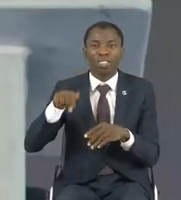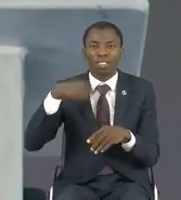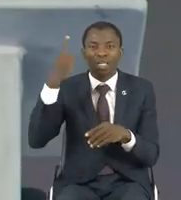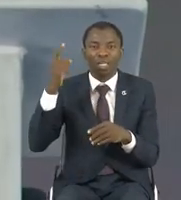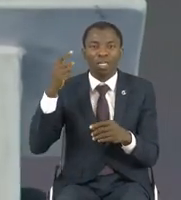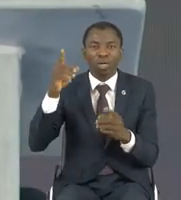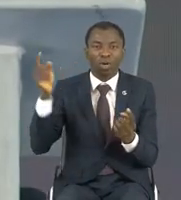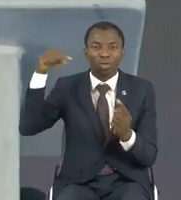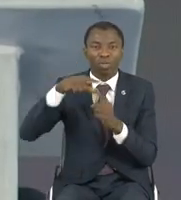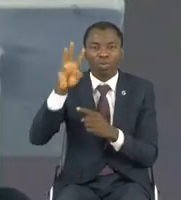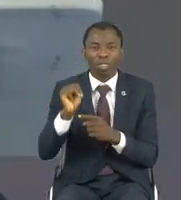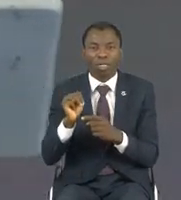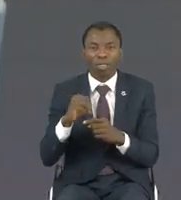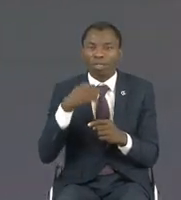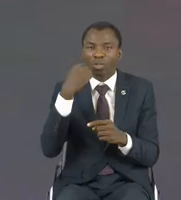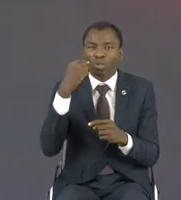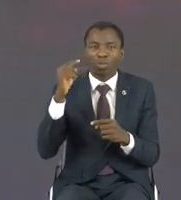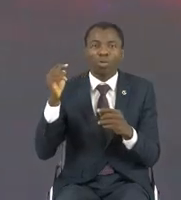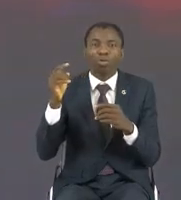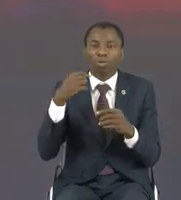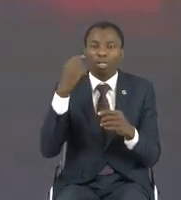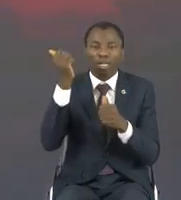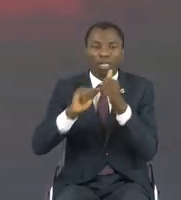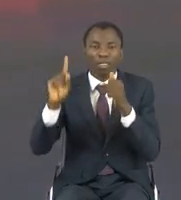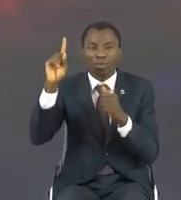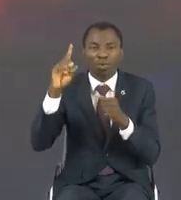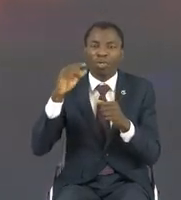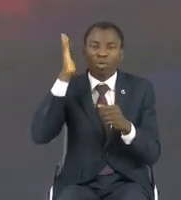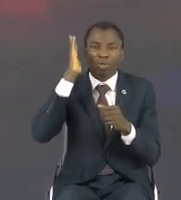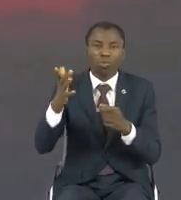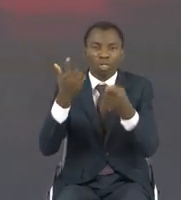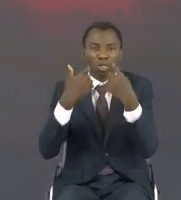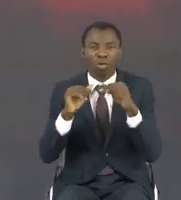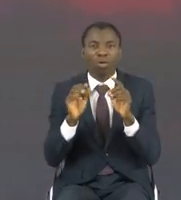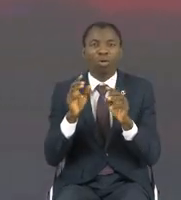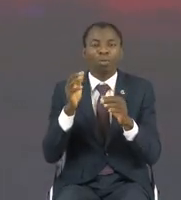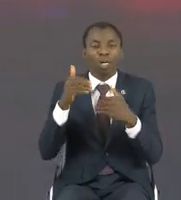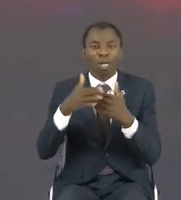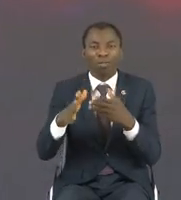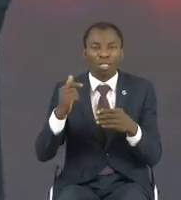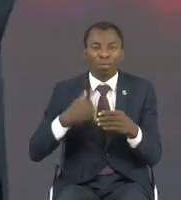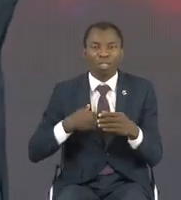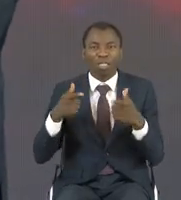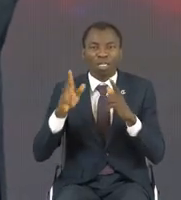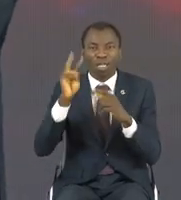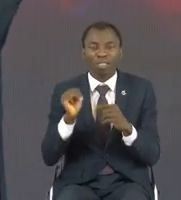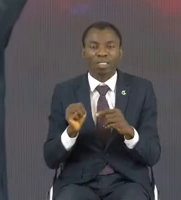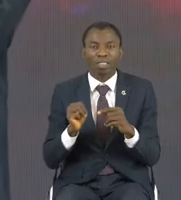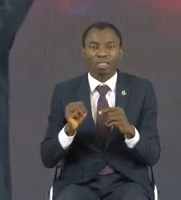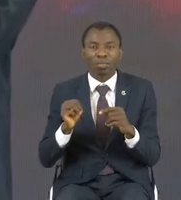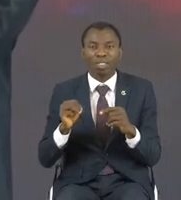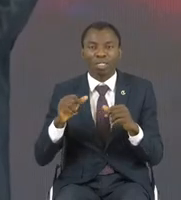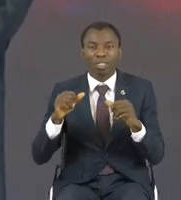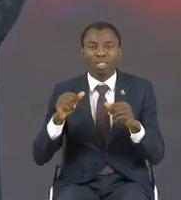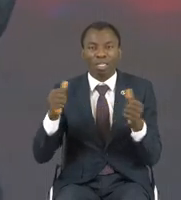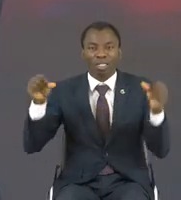them, whosoever will come after me, let him deny